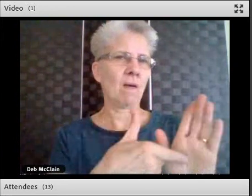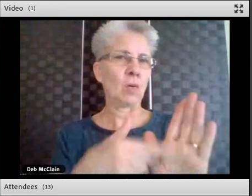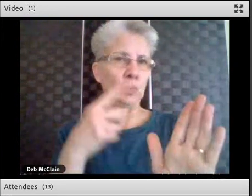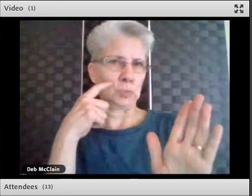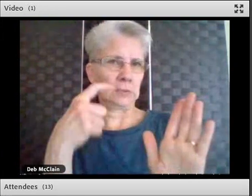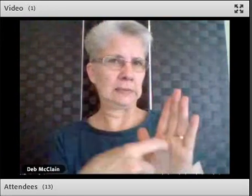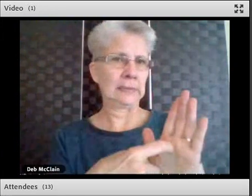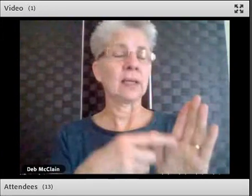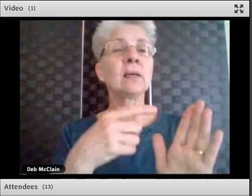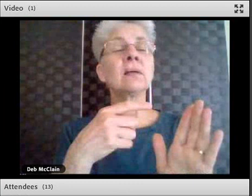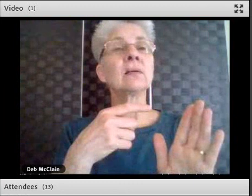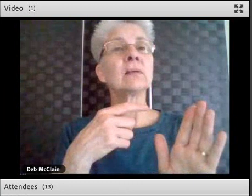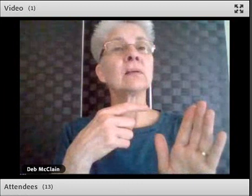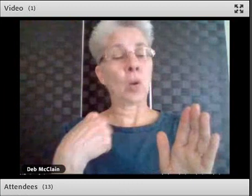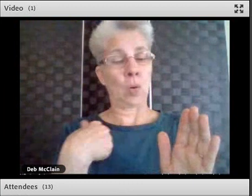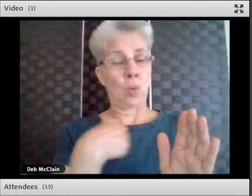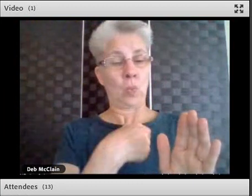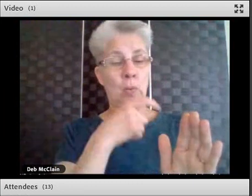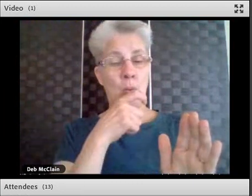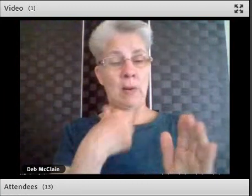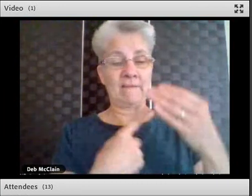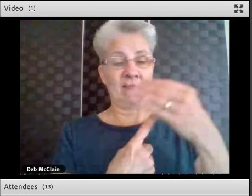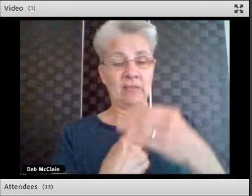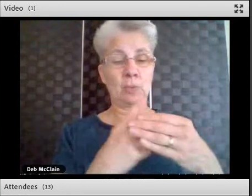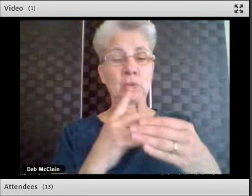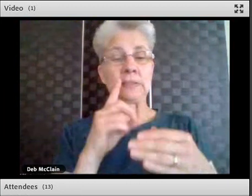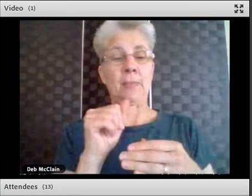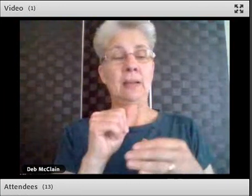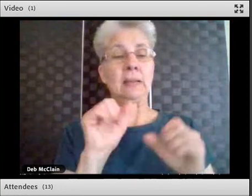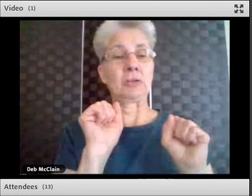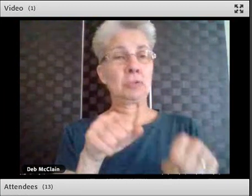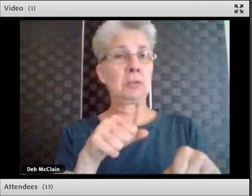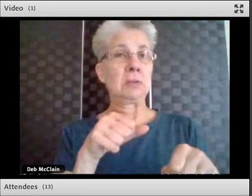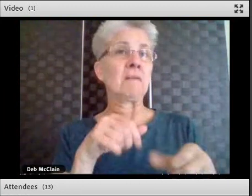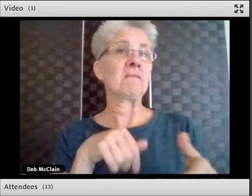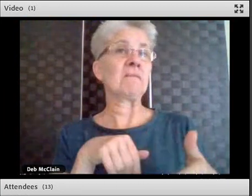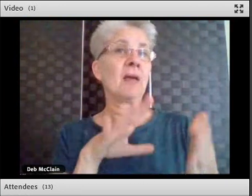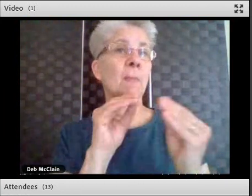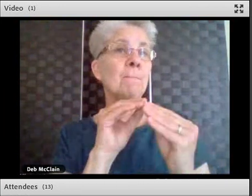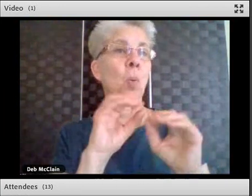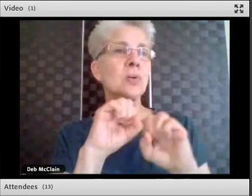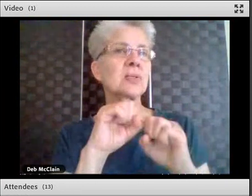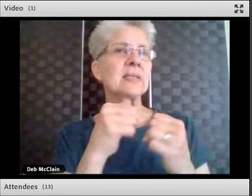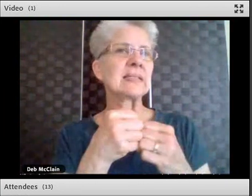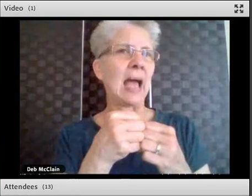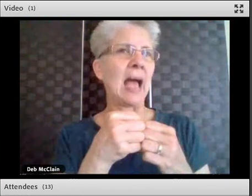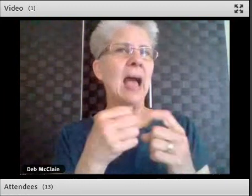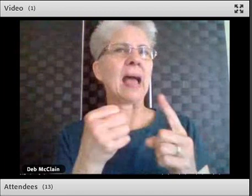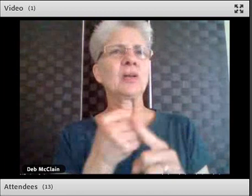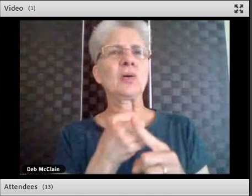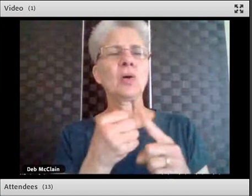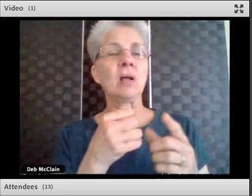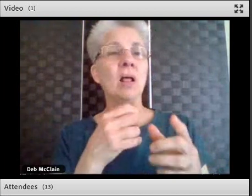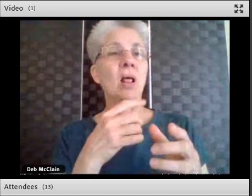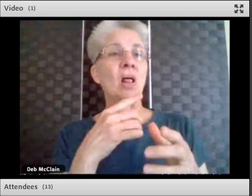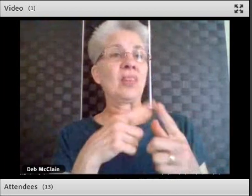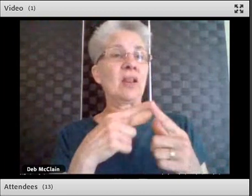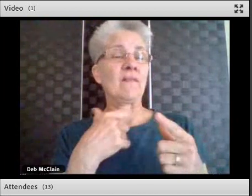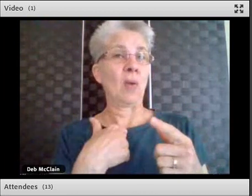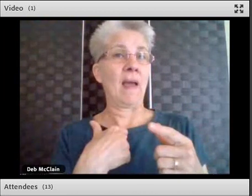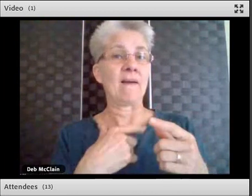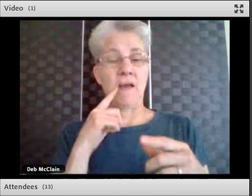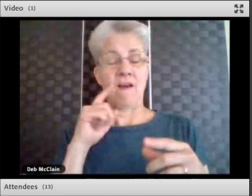And those of us who have invisible disabilities could face more societal abuse and ridicule than those who have visible